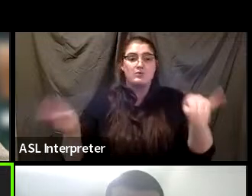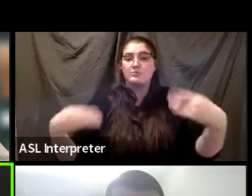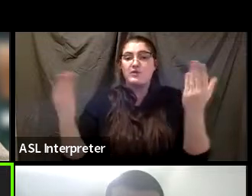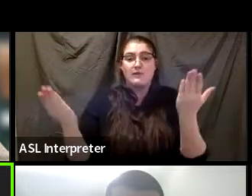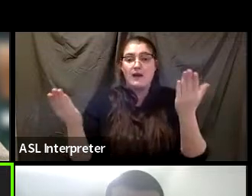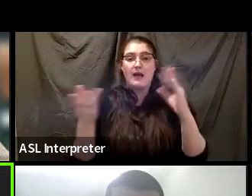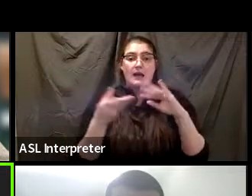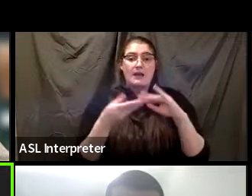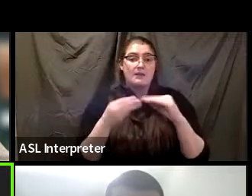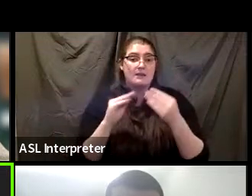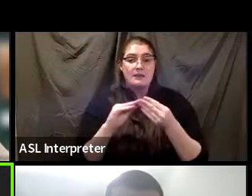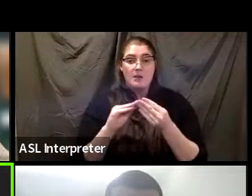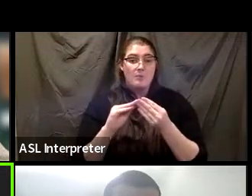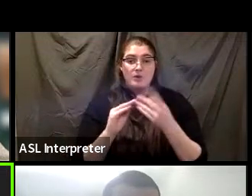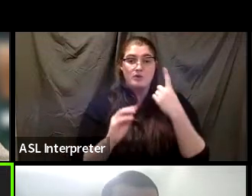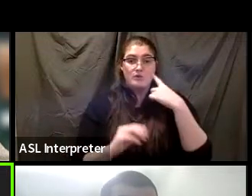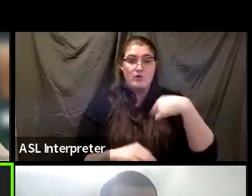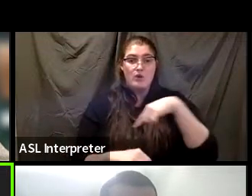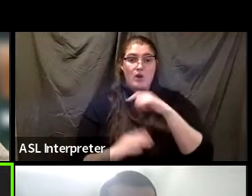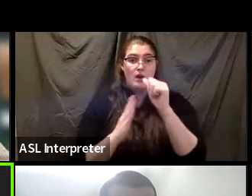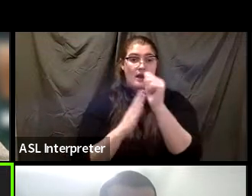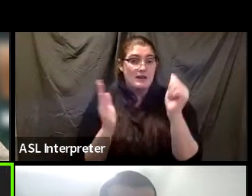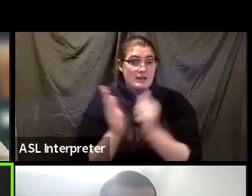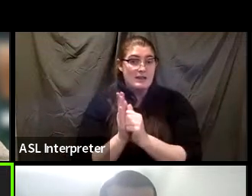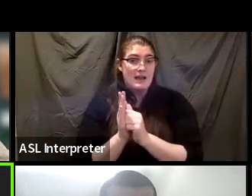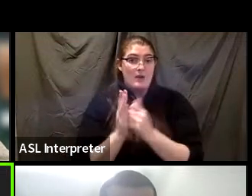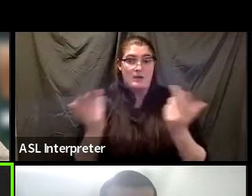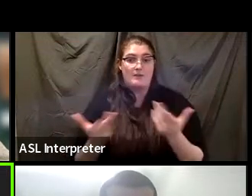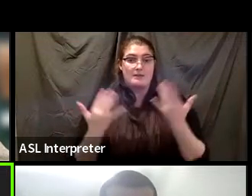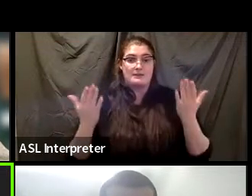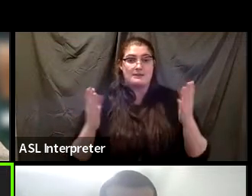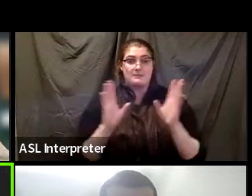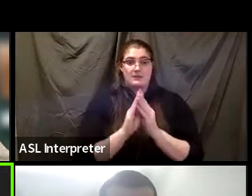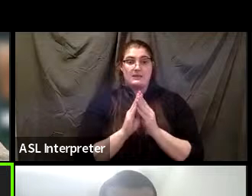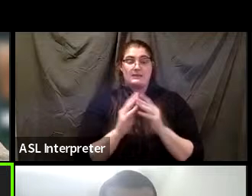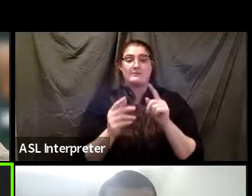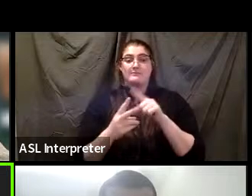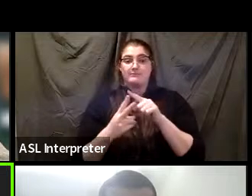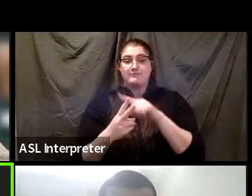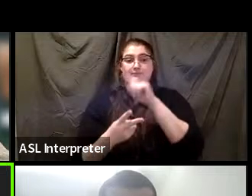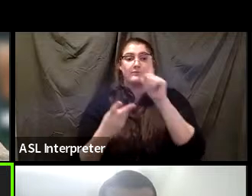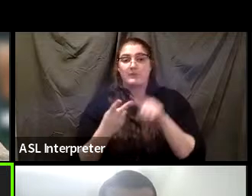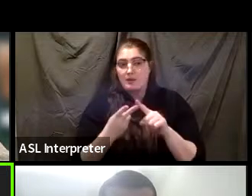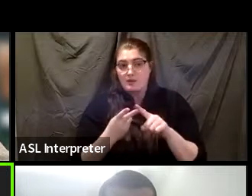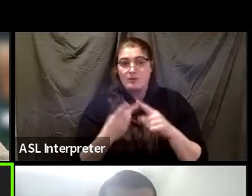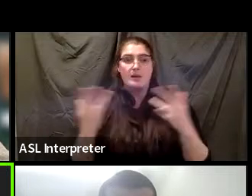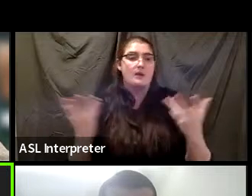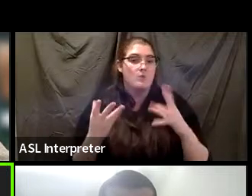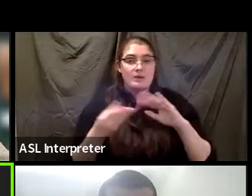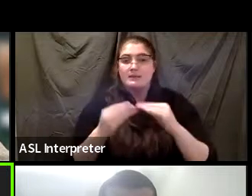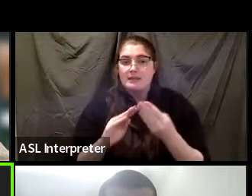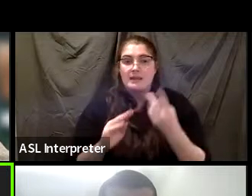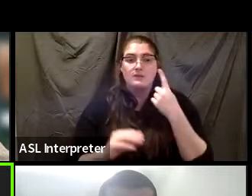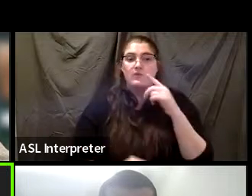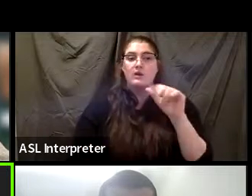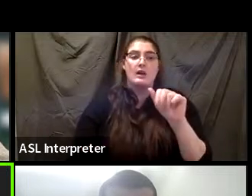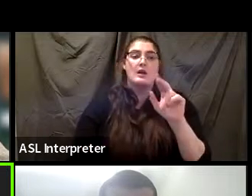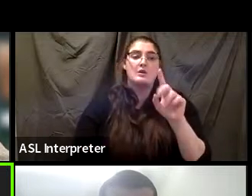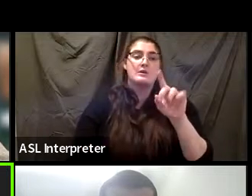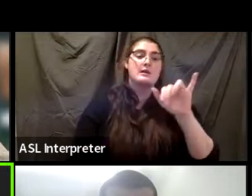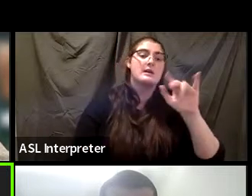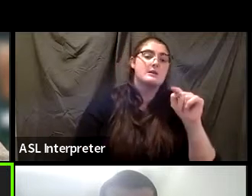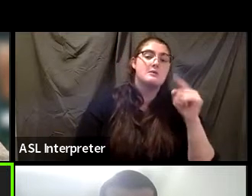the numbers for our account at this meeting. And 2, what is the status of the audit for ANC 5D?